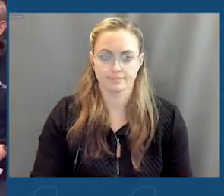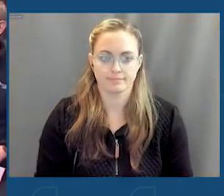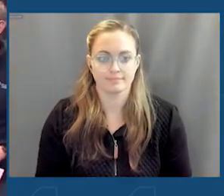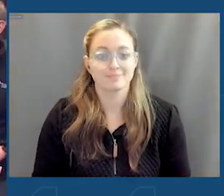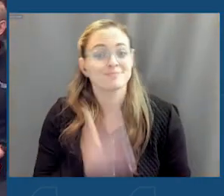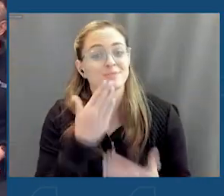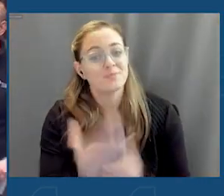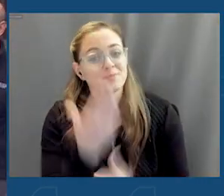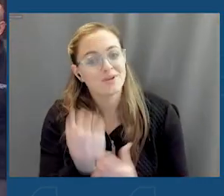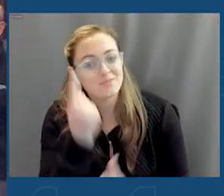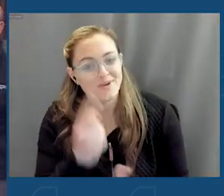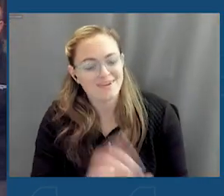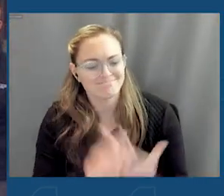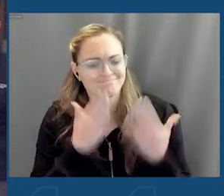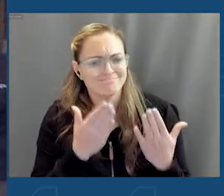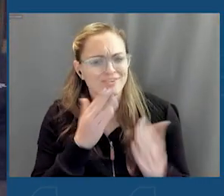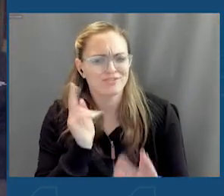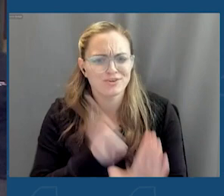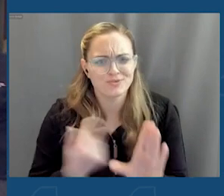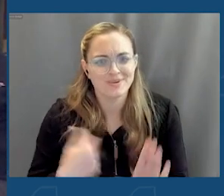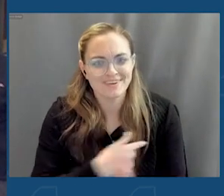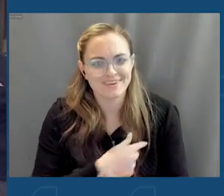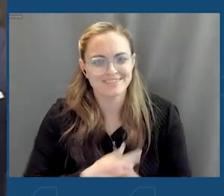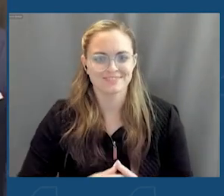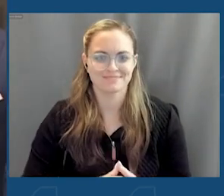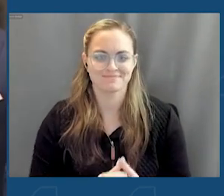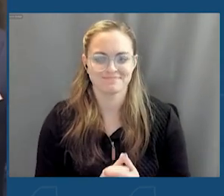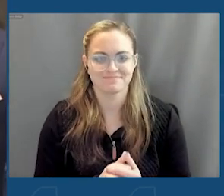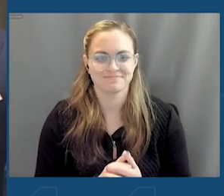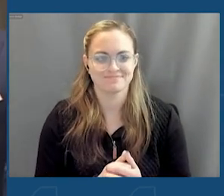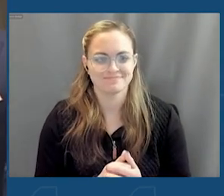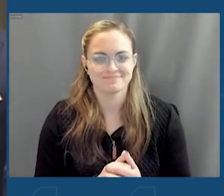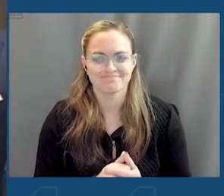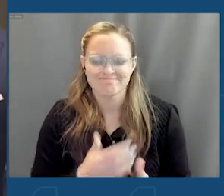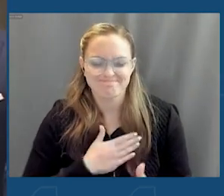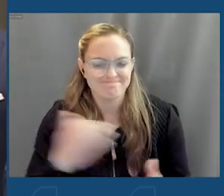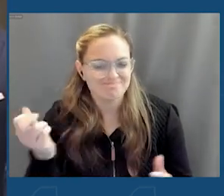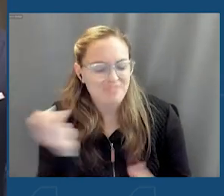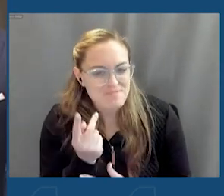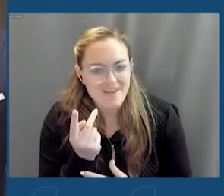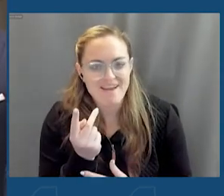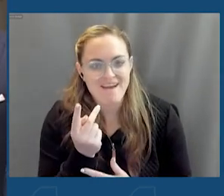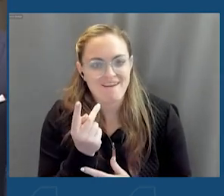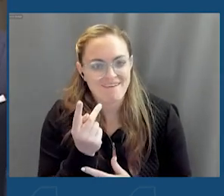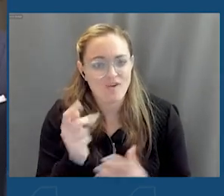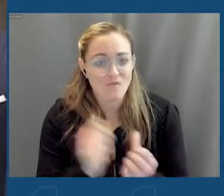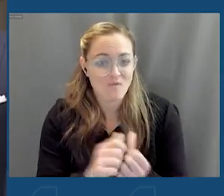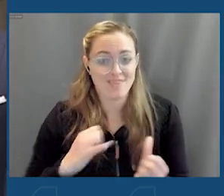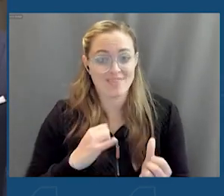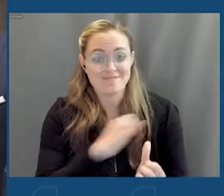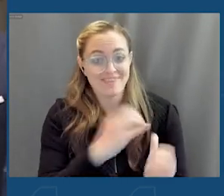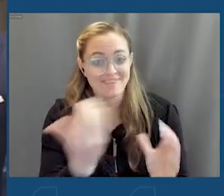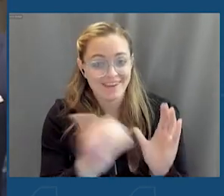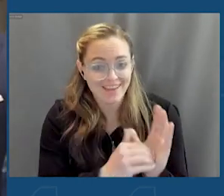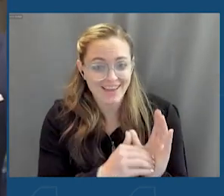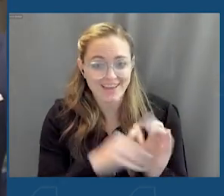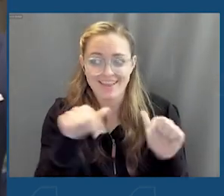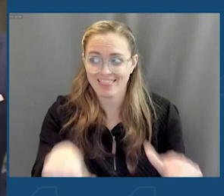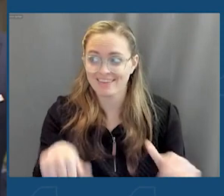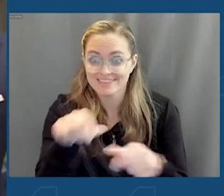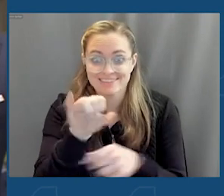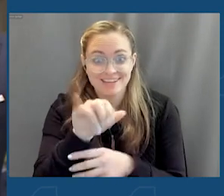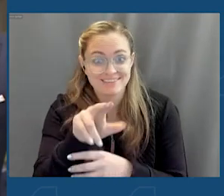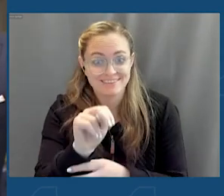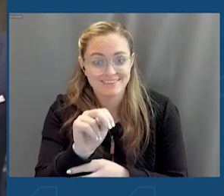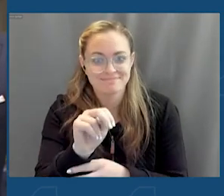Good morning, everyone, and thank you for joining us. Delighted to be back here with the mayor once again at this very station.